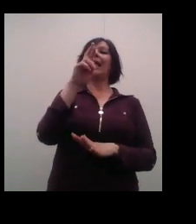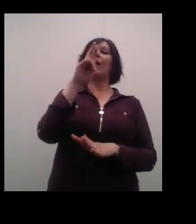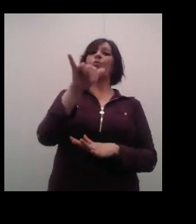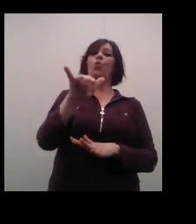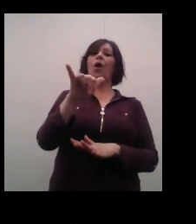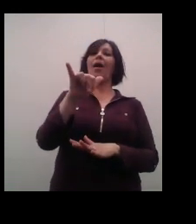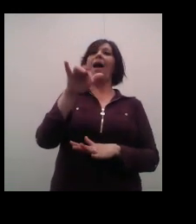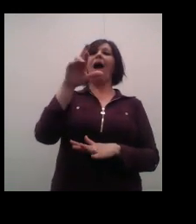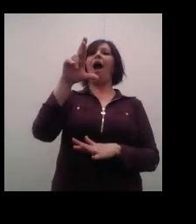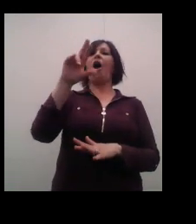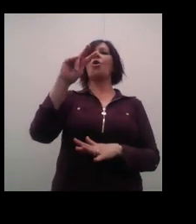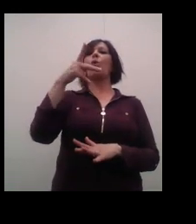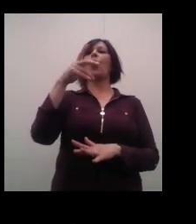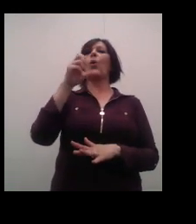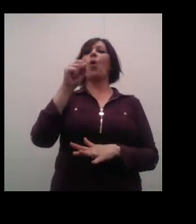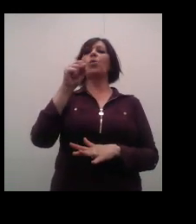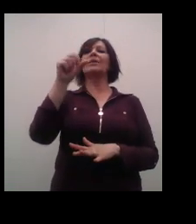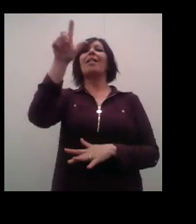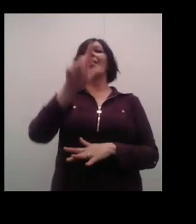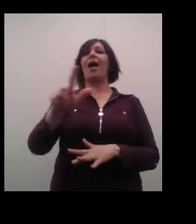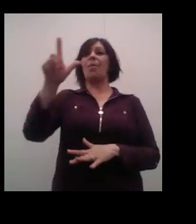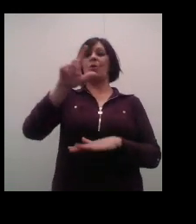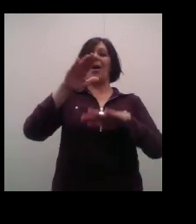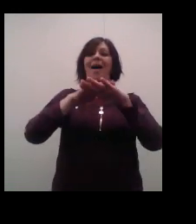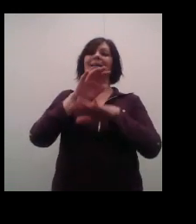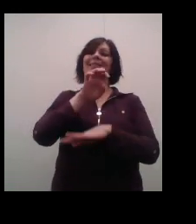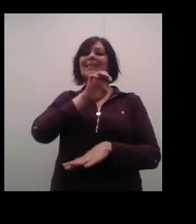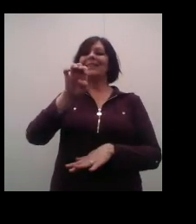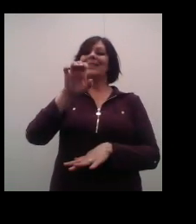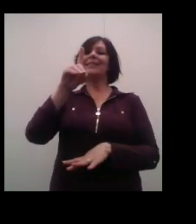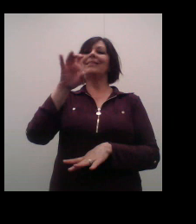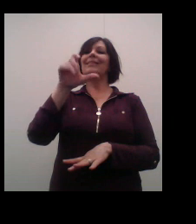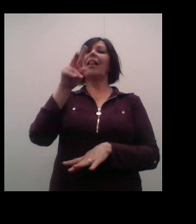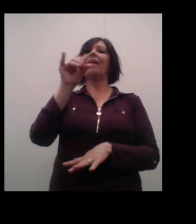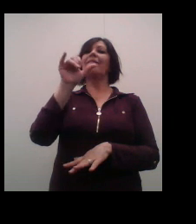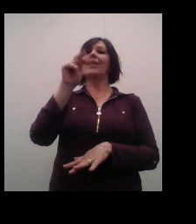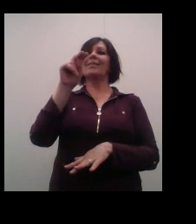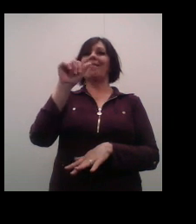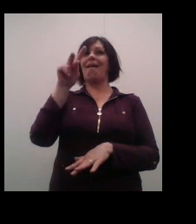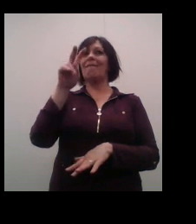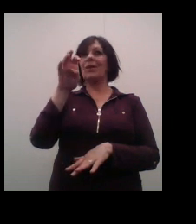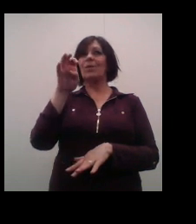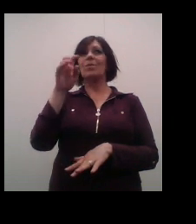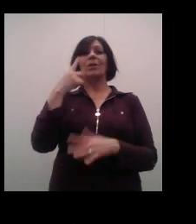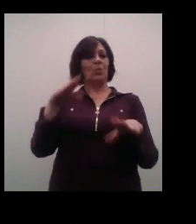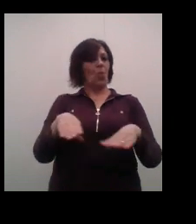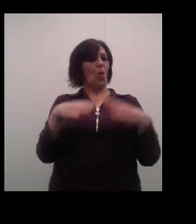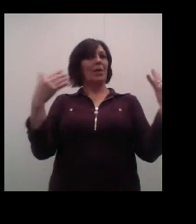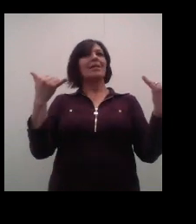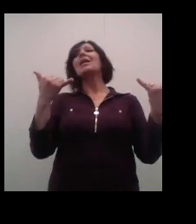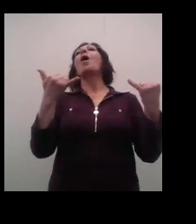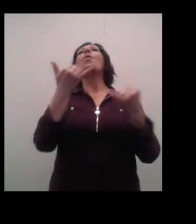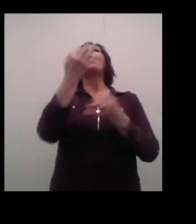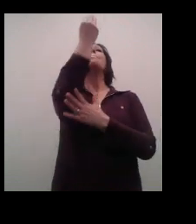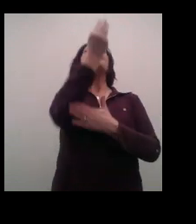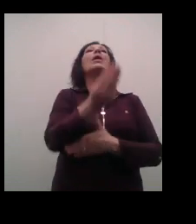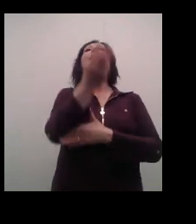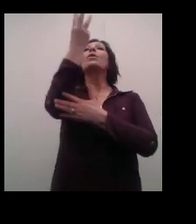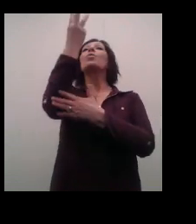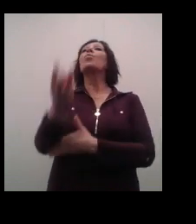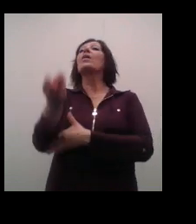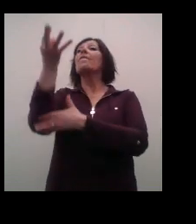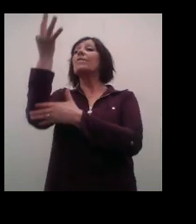Coles Jr. Library on East Delavan Avenue. And so that is open now as expanded hours on Monday, Wednesdays, and